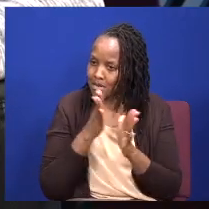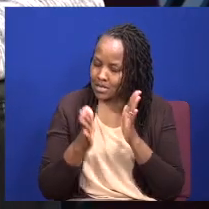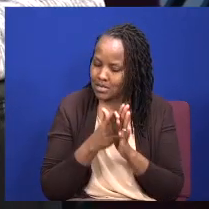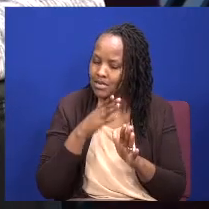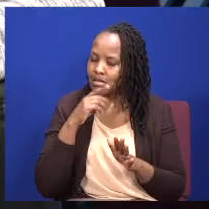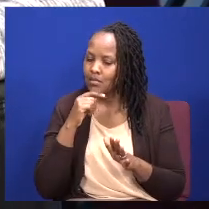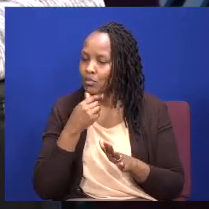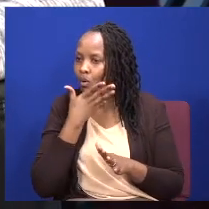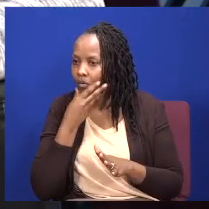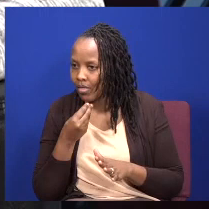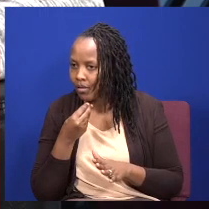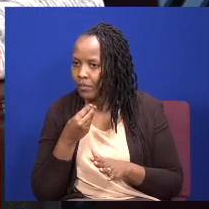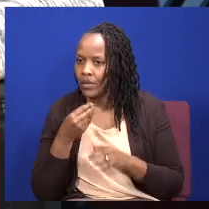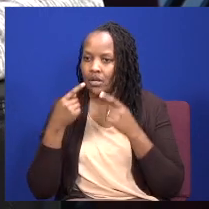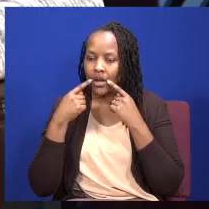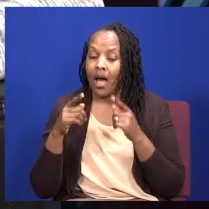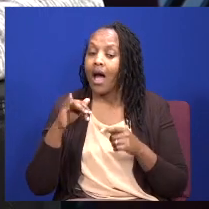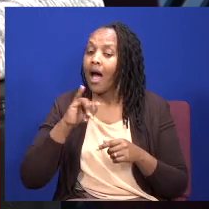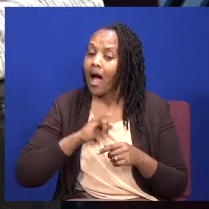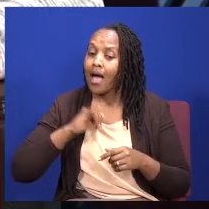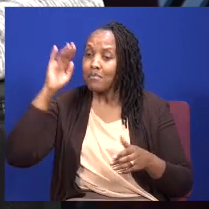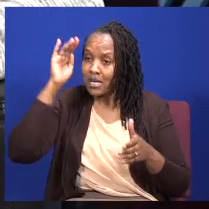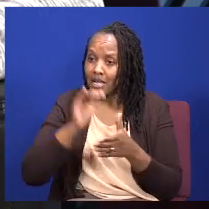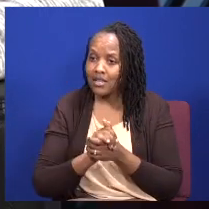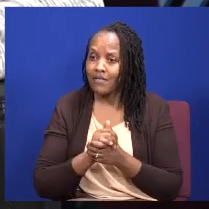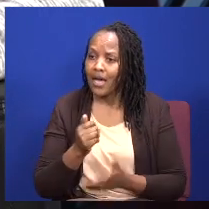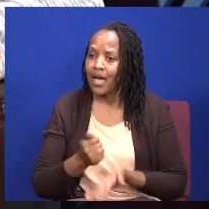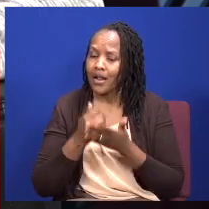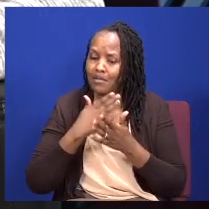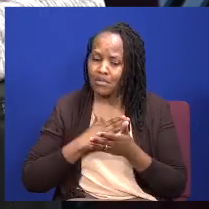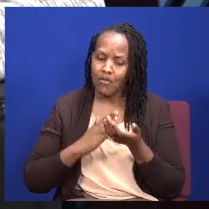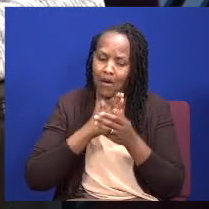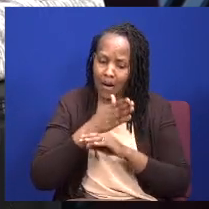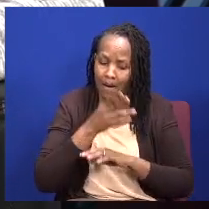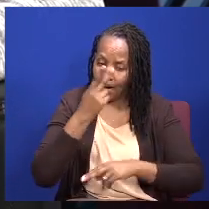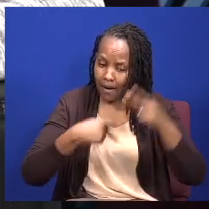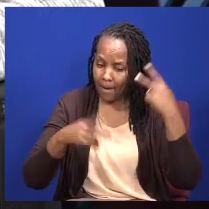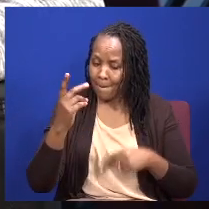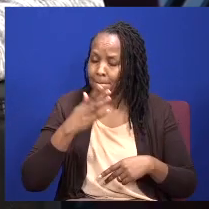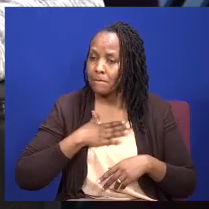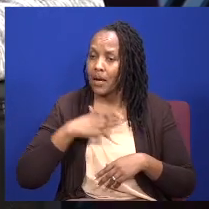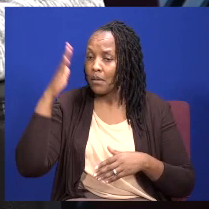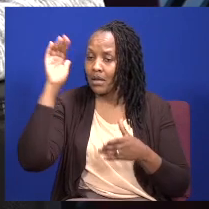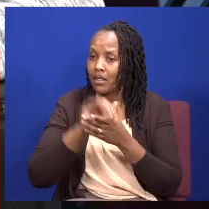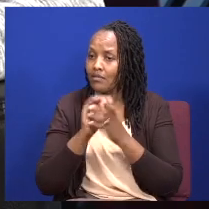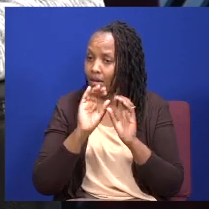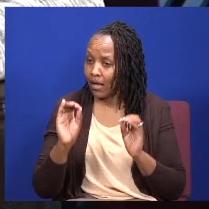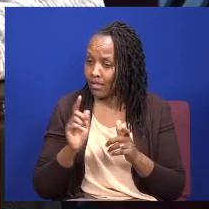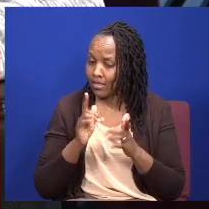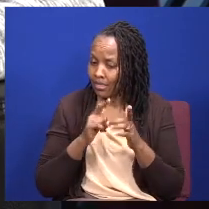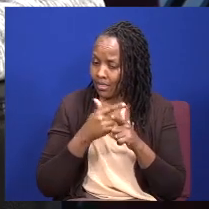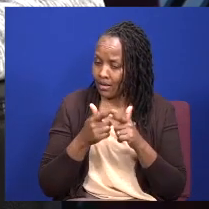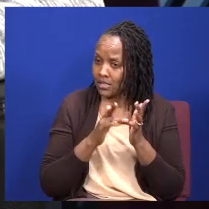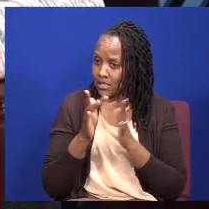the boy's father exclaimed, "I do believe. Help me overcome my unbelief." When Jesus saw that a crowd was running to